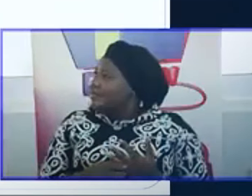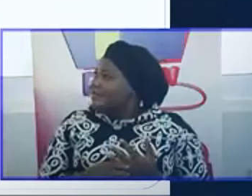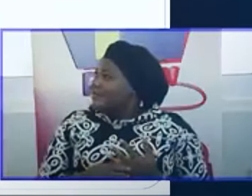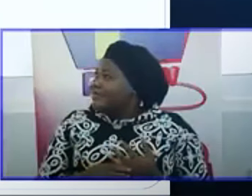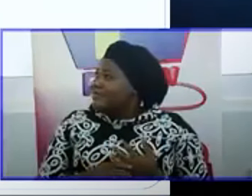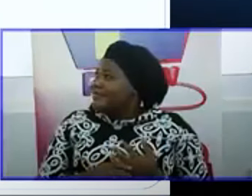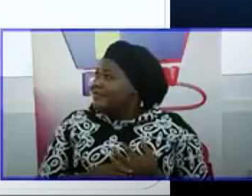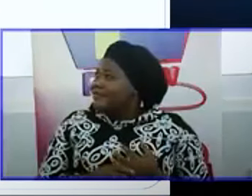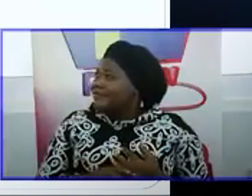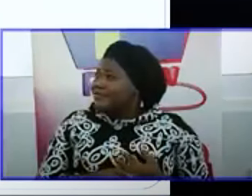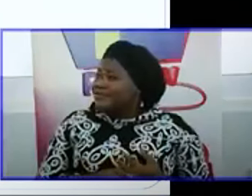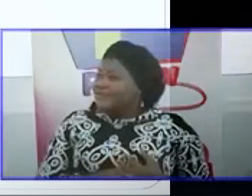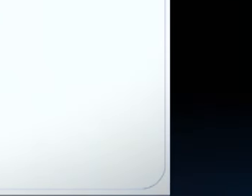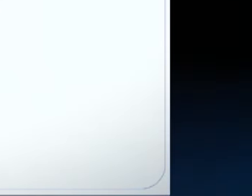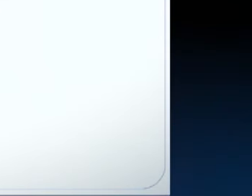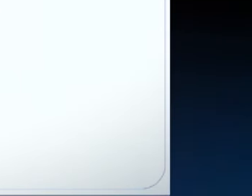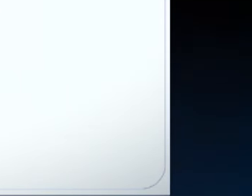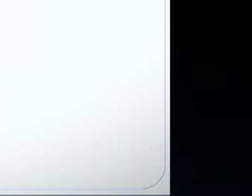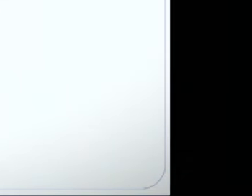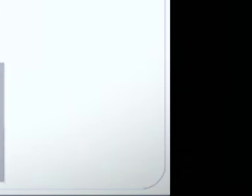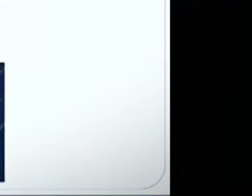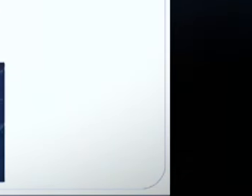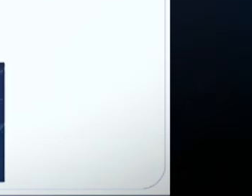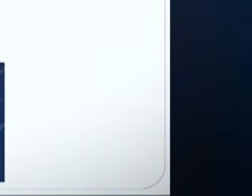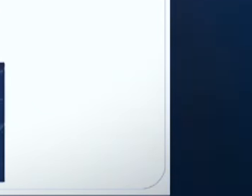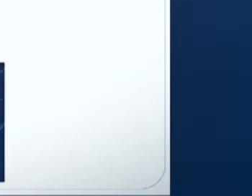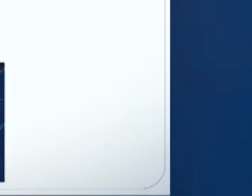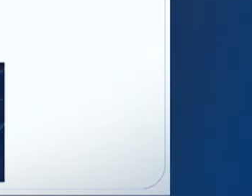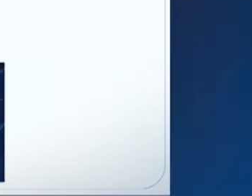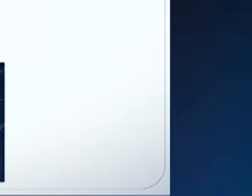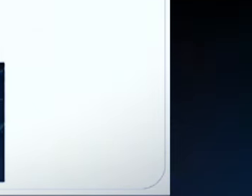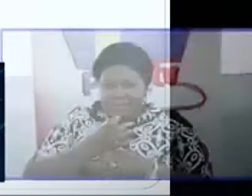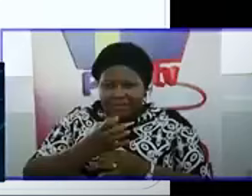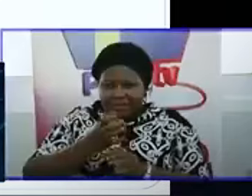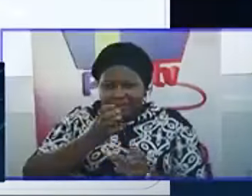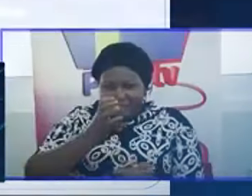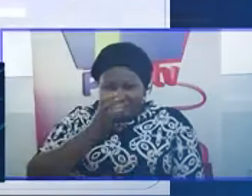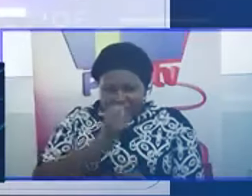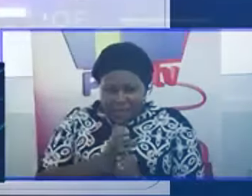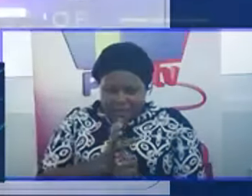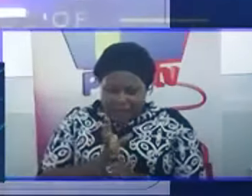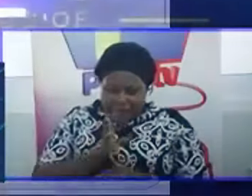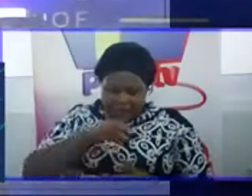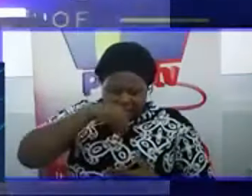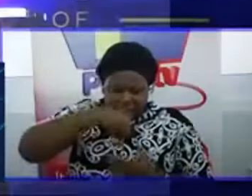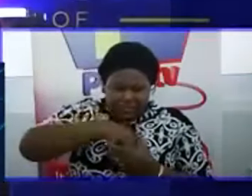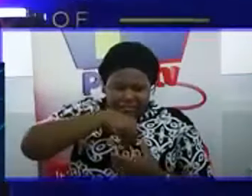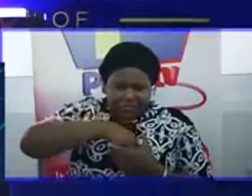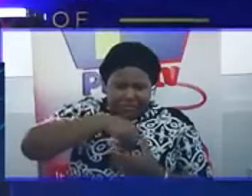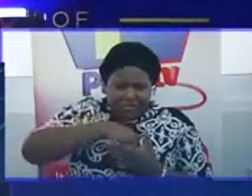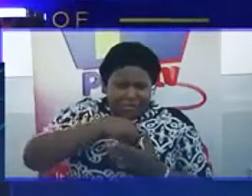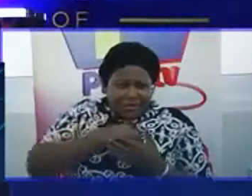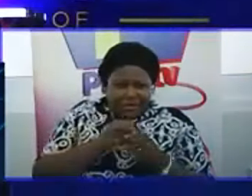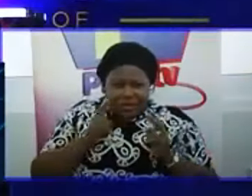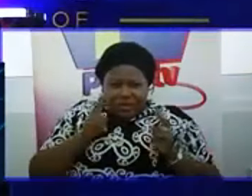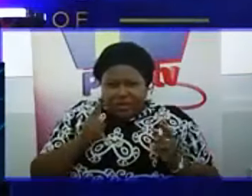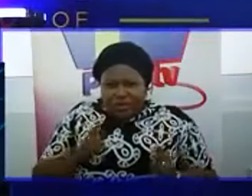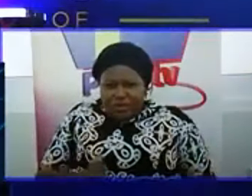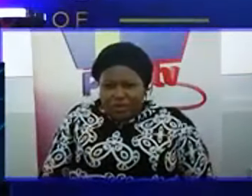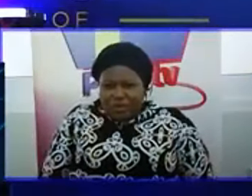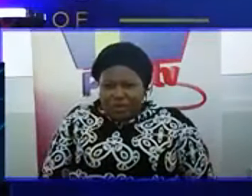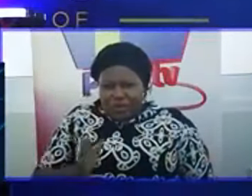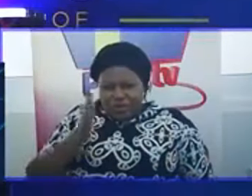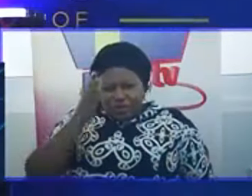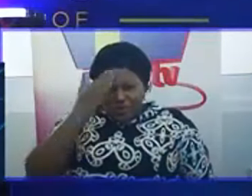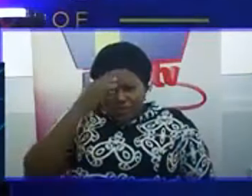I read from verse 13. For you created my innermost being. You knit me together in my mother's